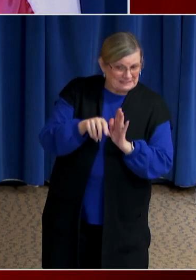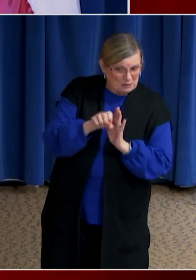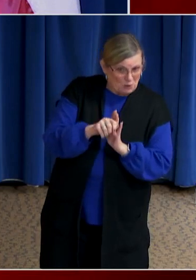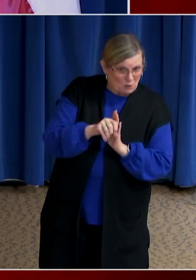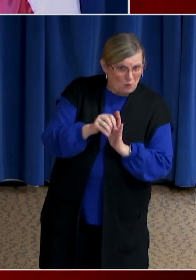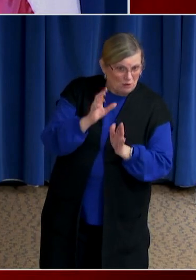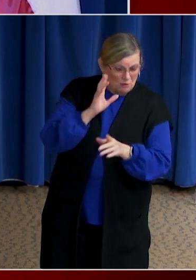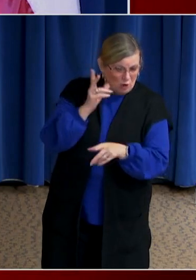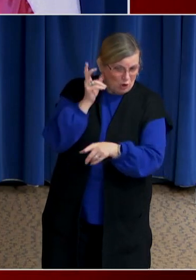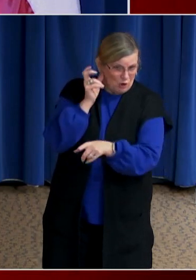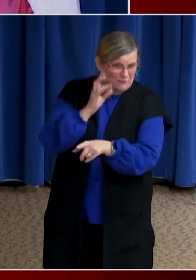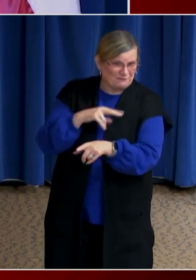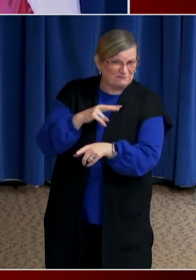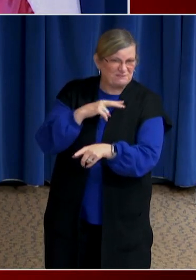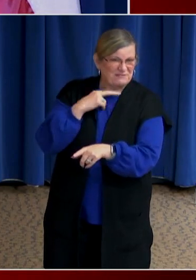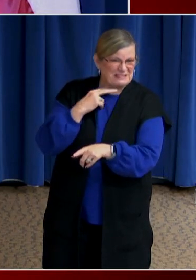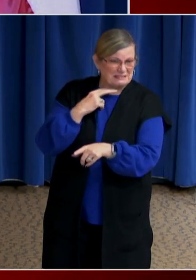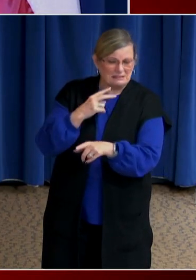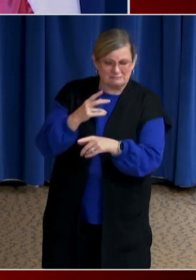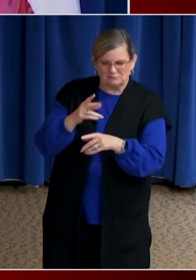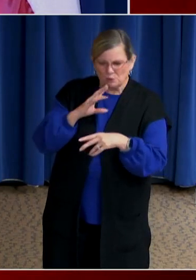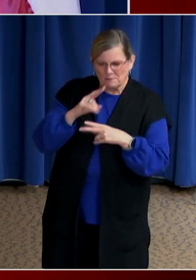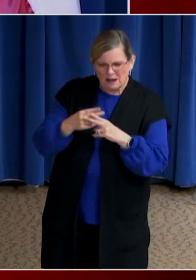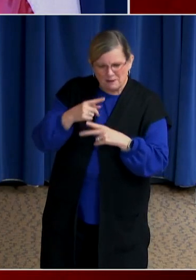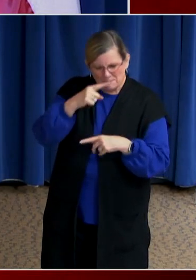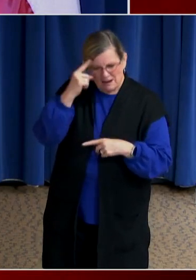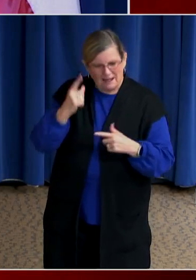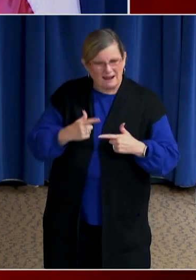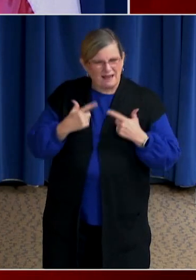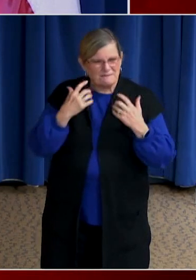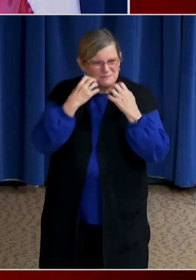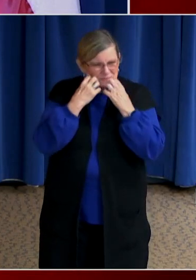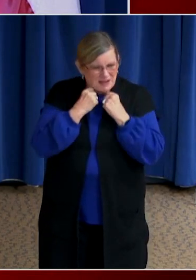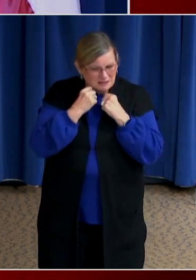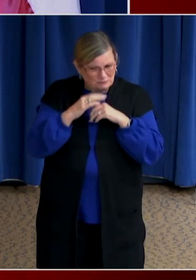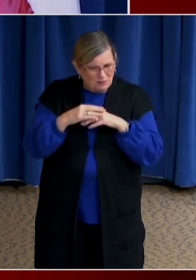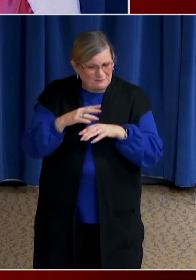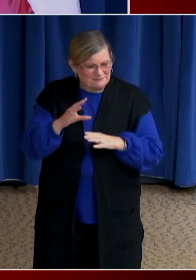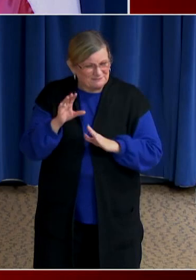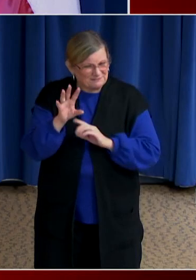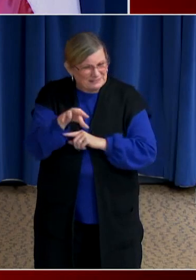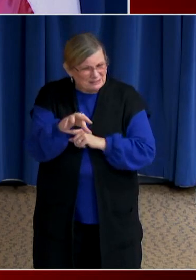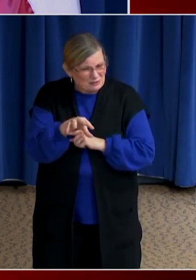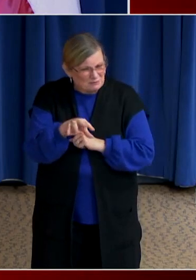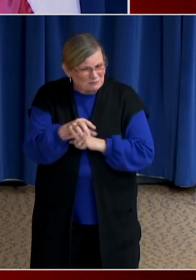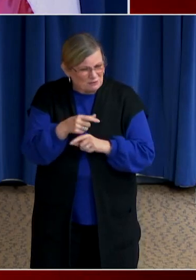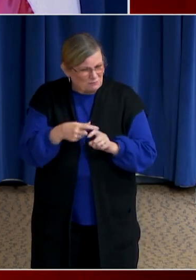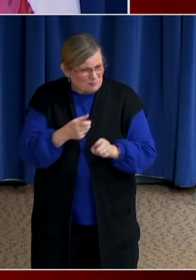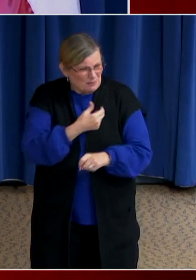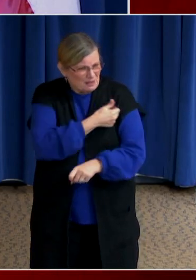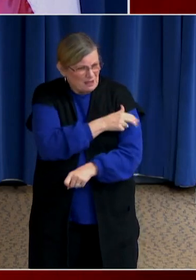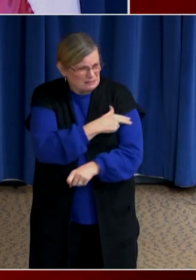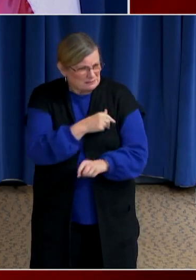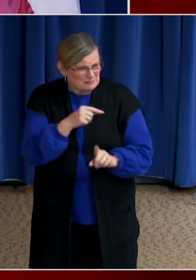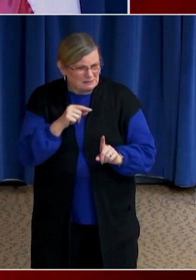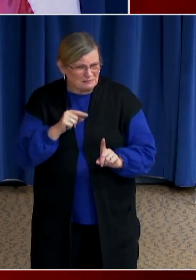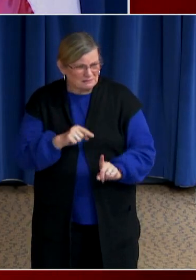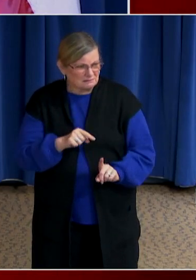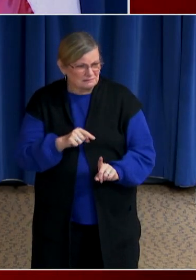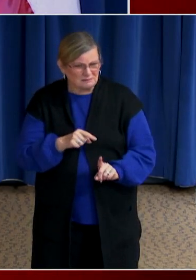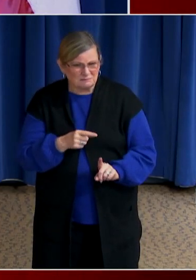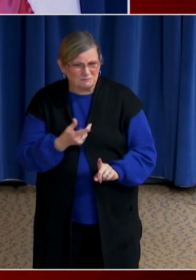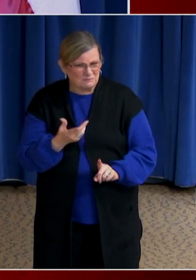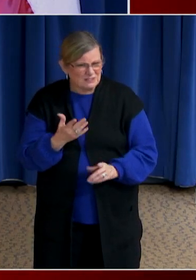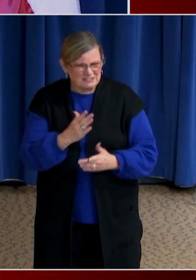suspects Black Lives Matter. That's how they're referring to them in their video and their subsequent videos from the hospital. At some point